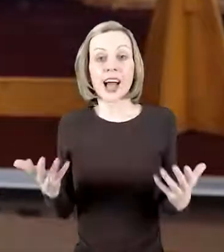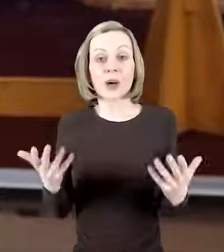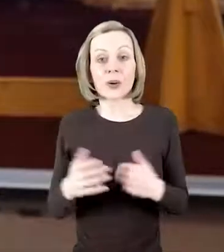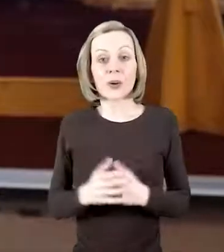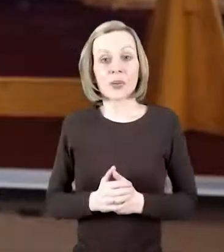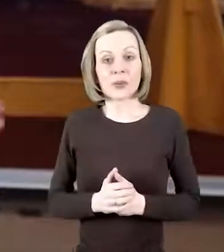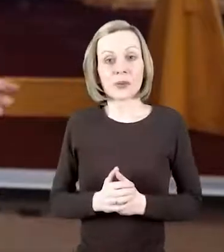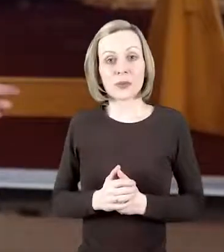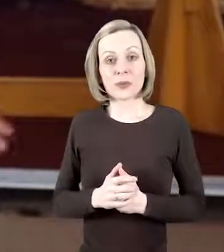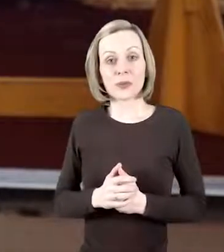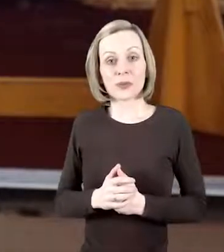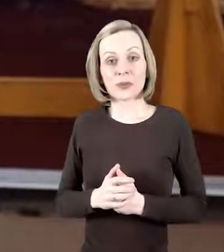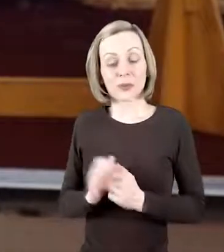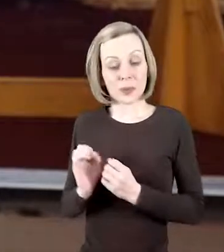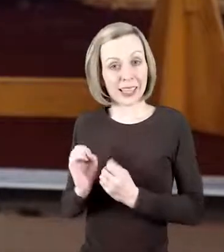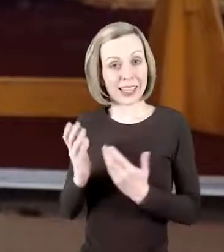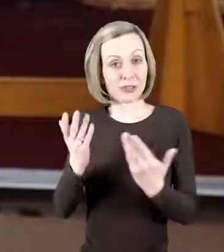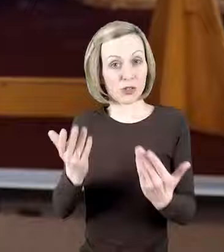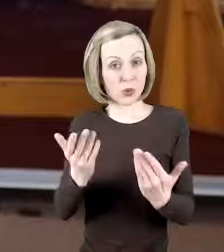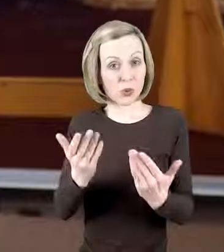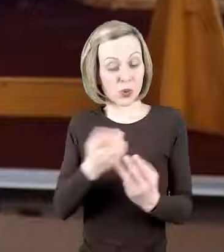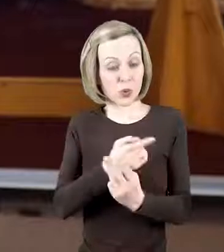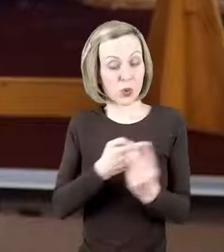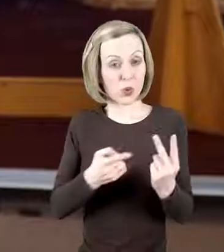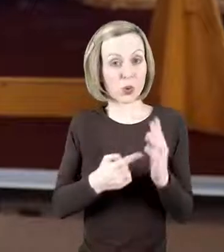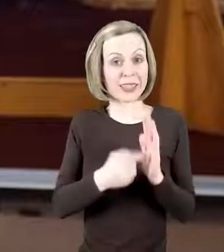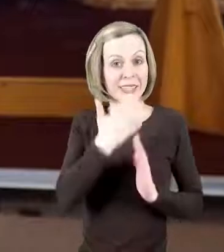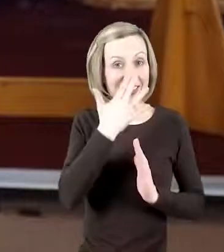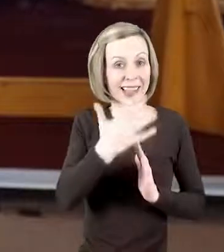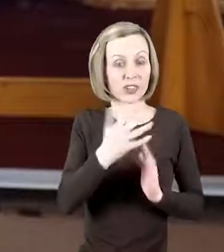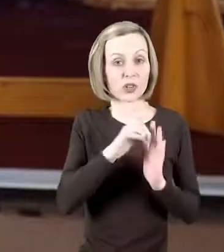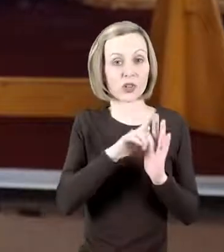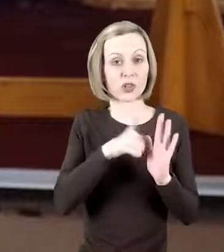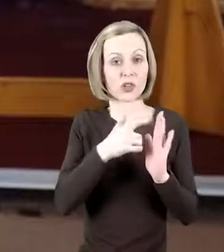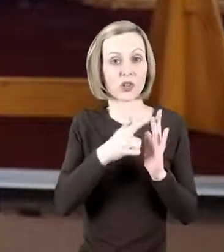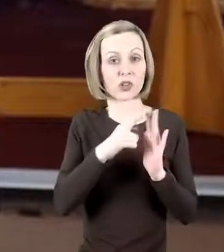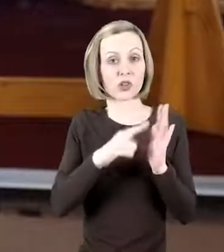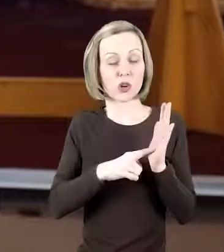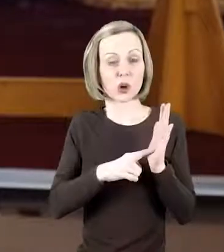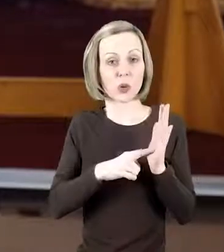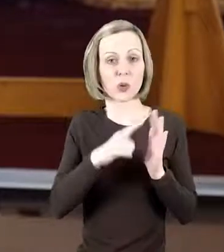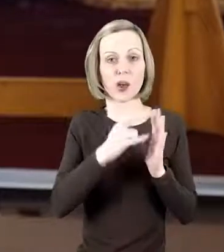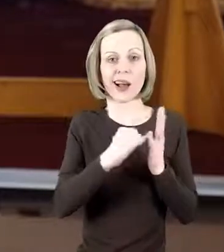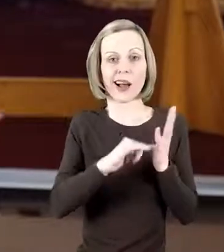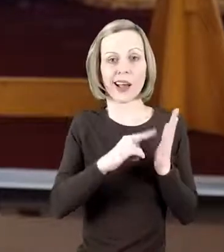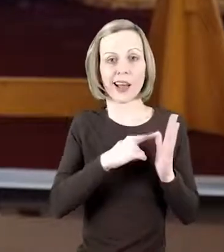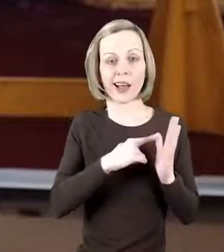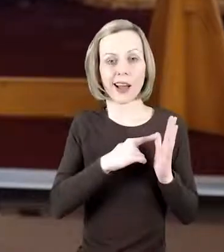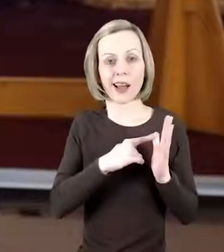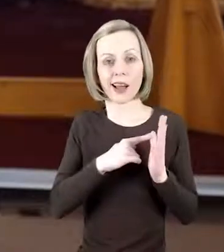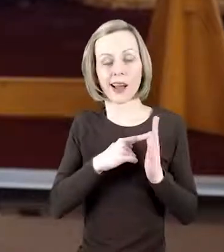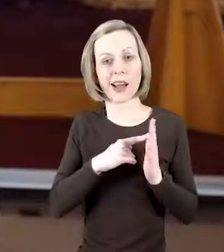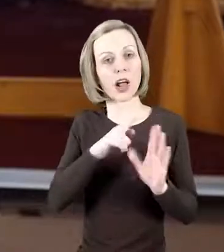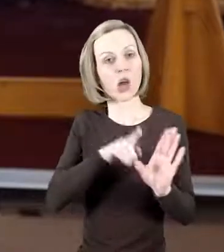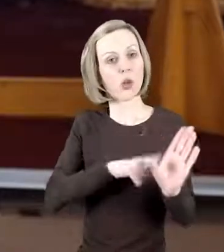And so now I'd like to introduce to you two of our teenagers, Joel and Isla, and their youth